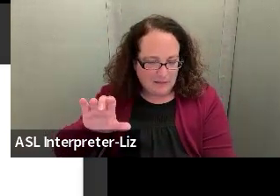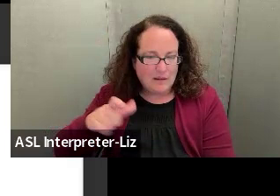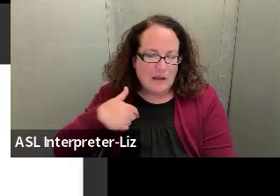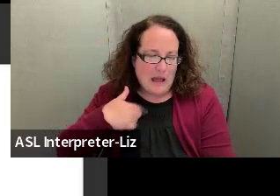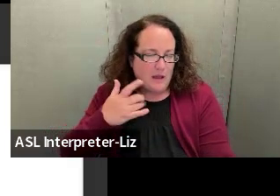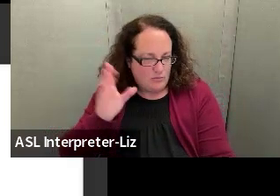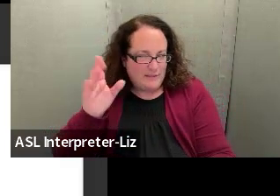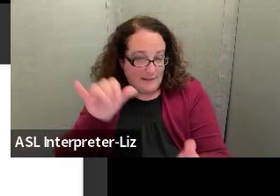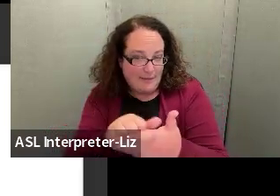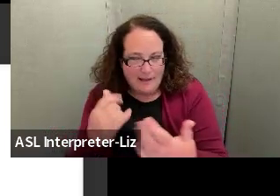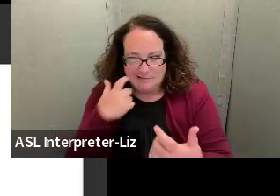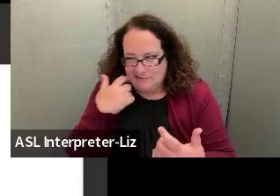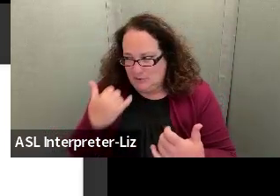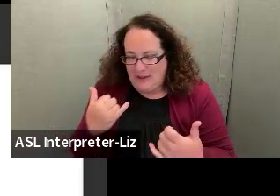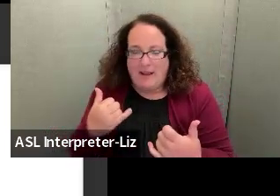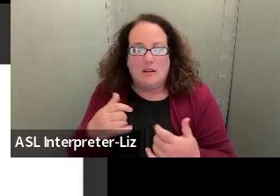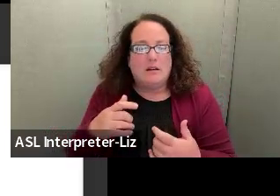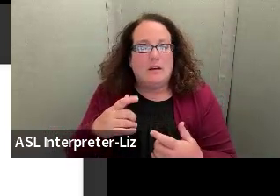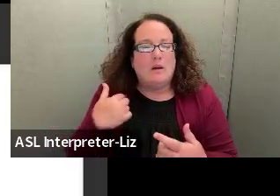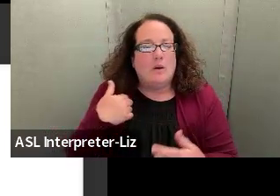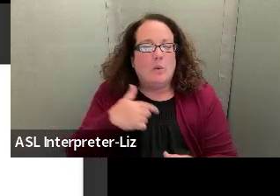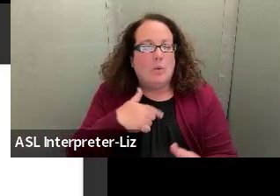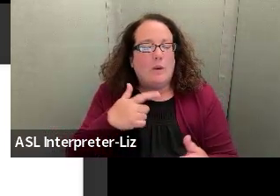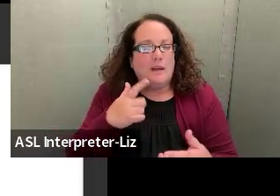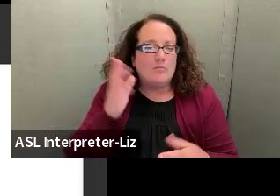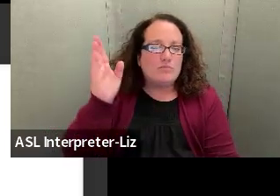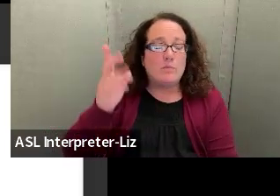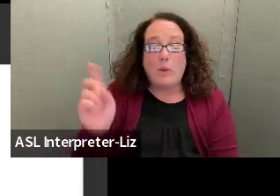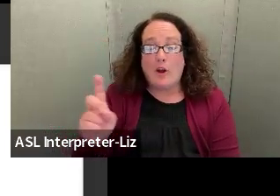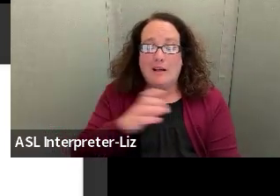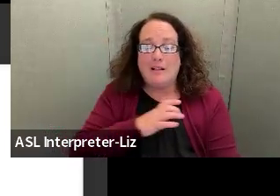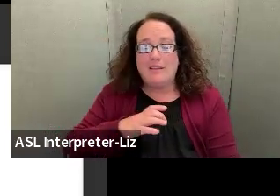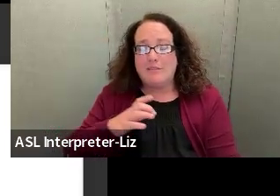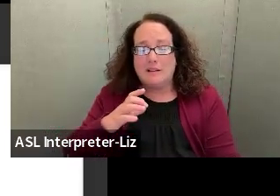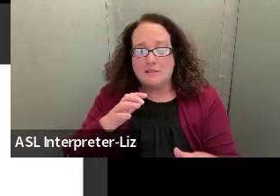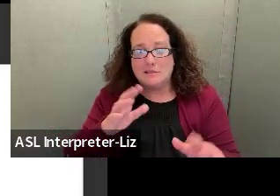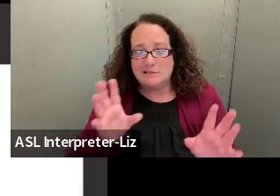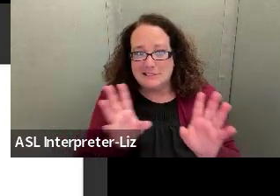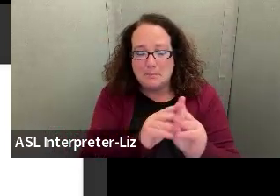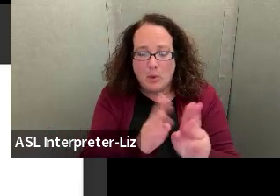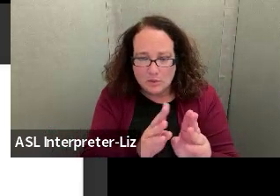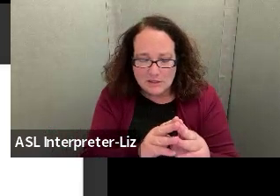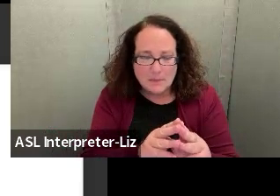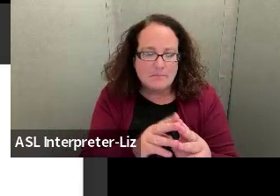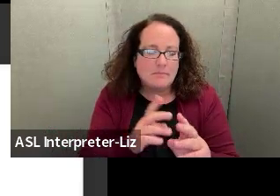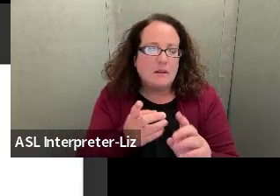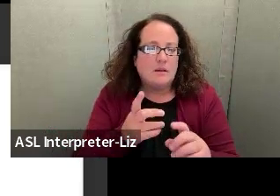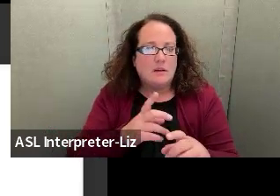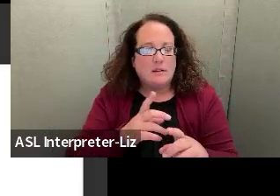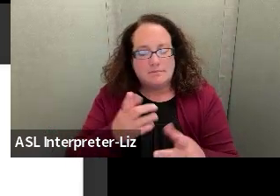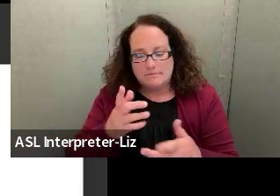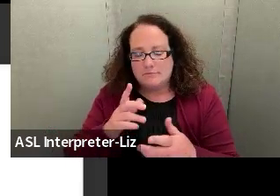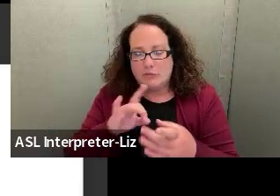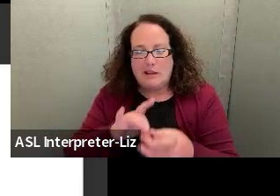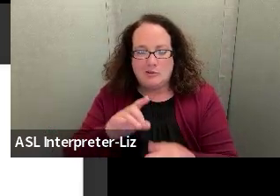So we've now created the Cleveland Poison Symposium. We did a symposium on arsenic. We did